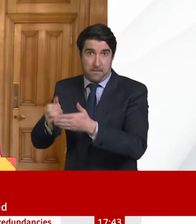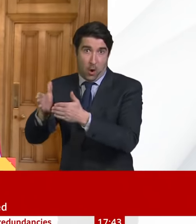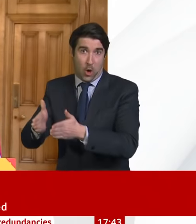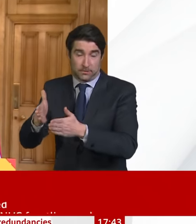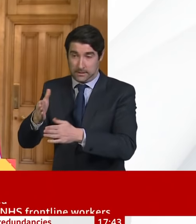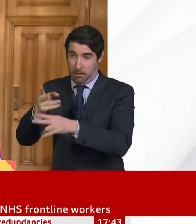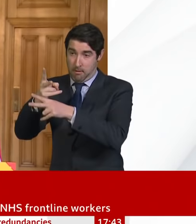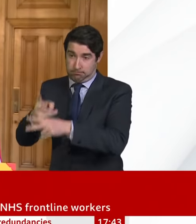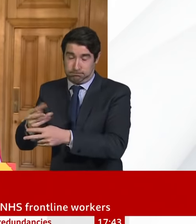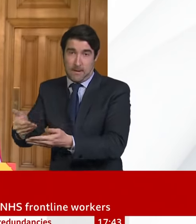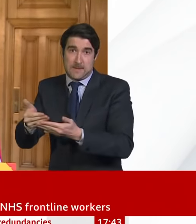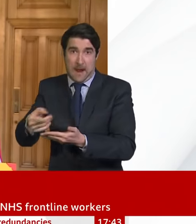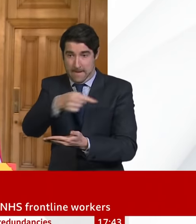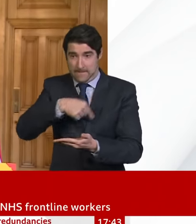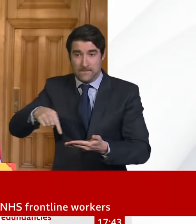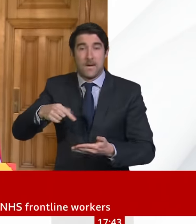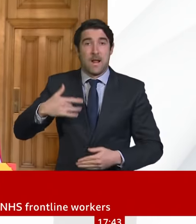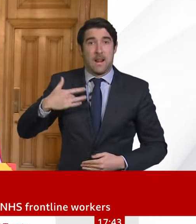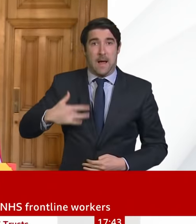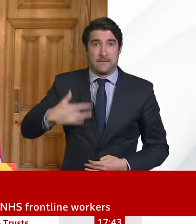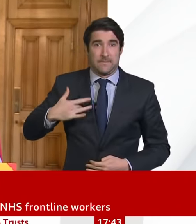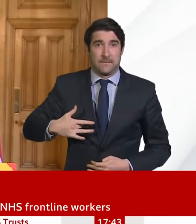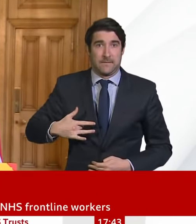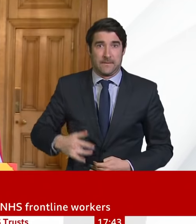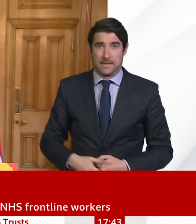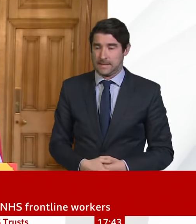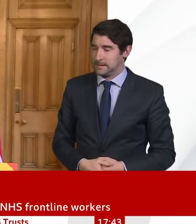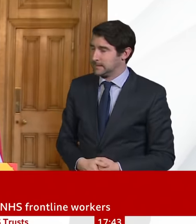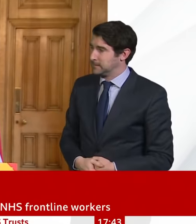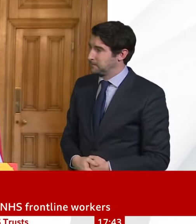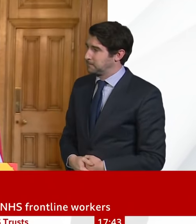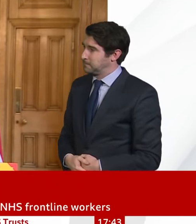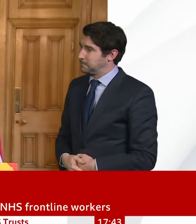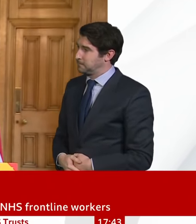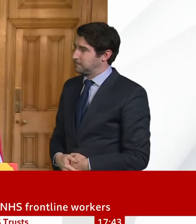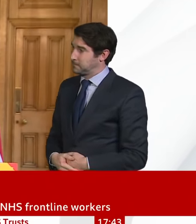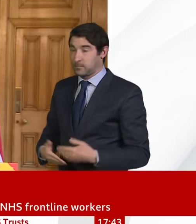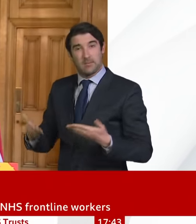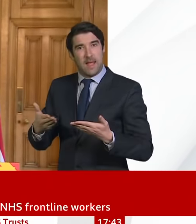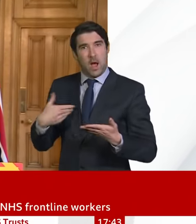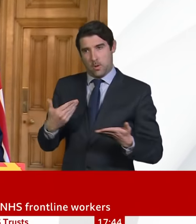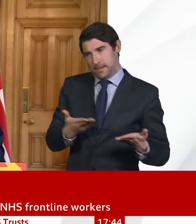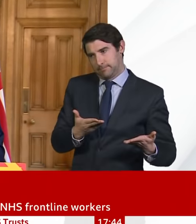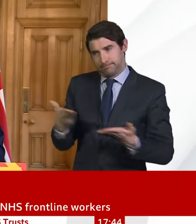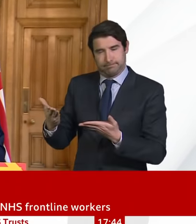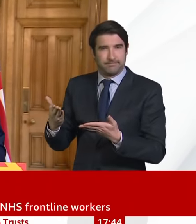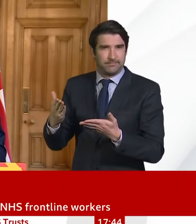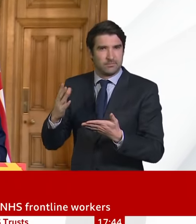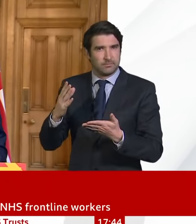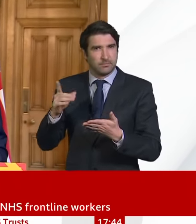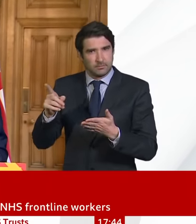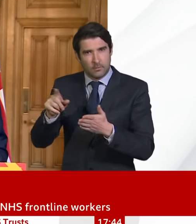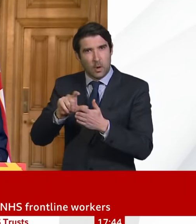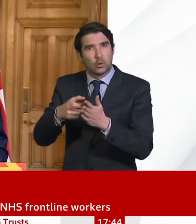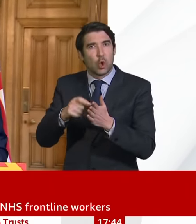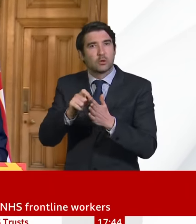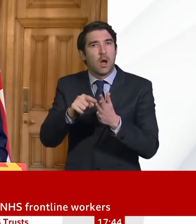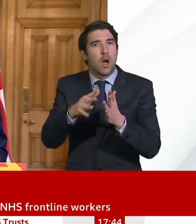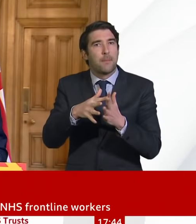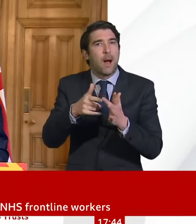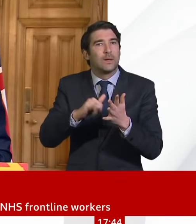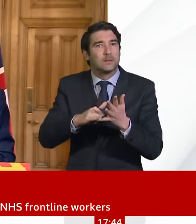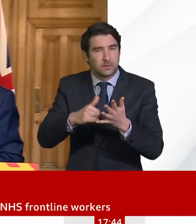Now I'm going to turn to Steve Powis, who's going to set out some of the details of where we're up to in our